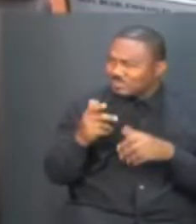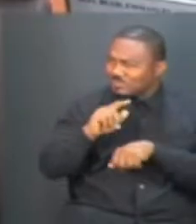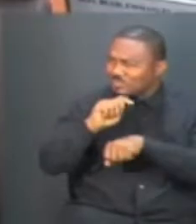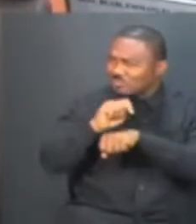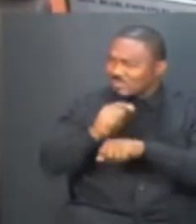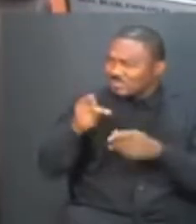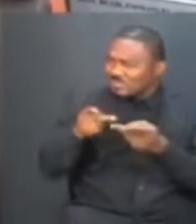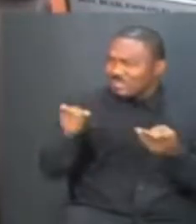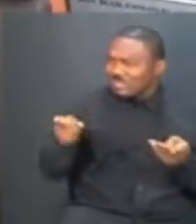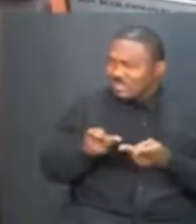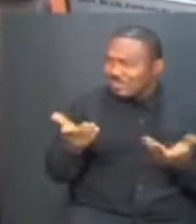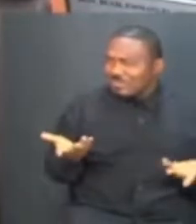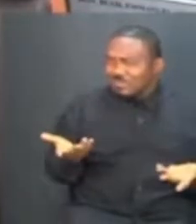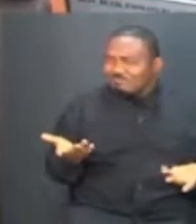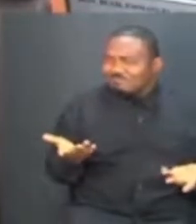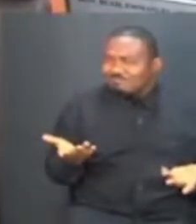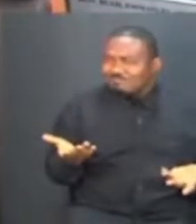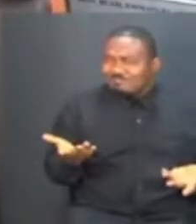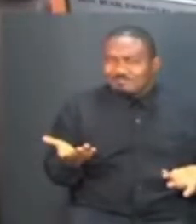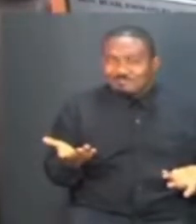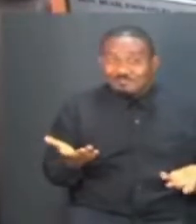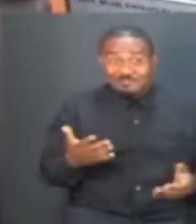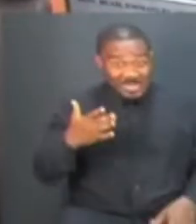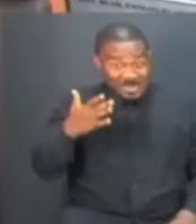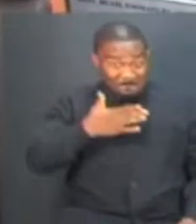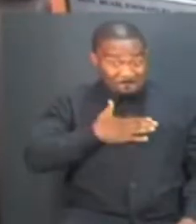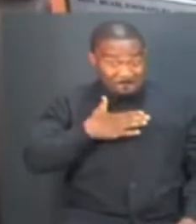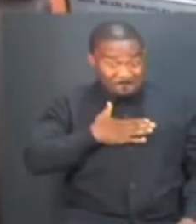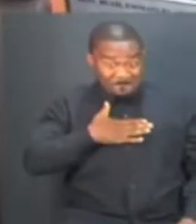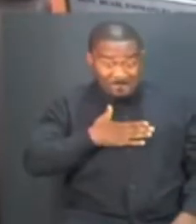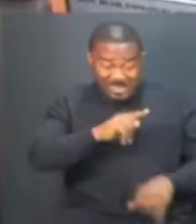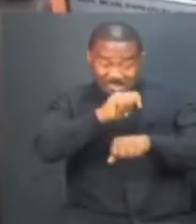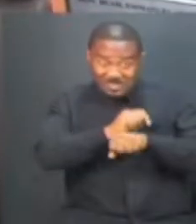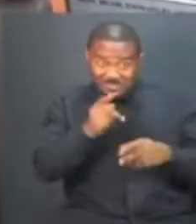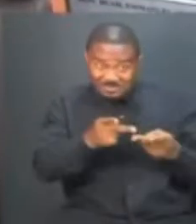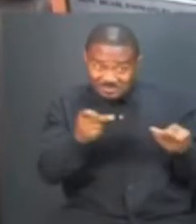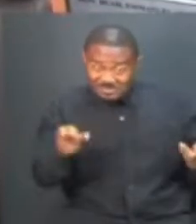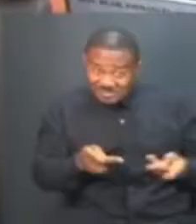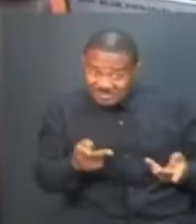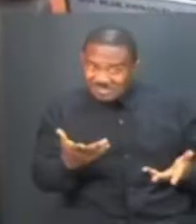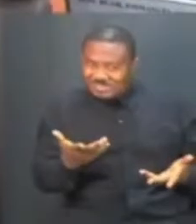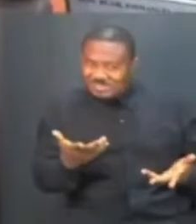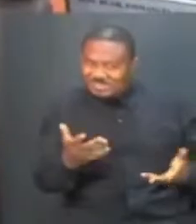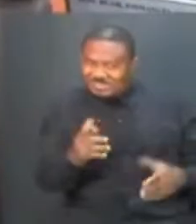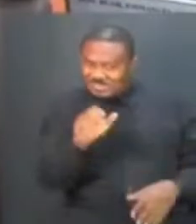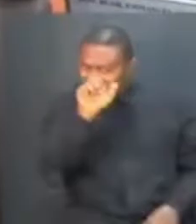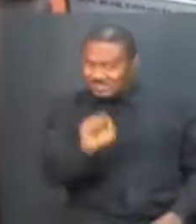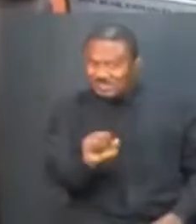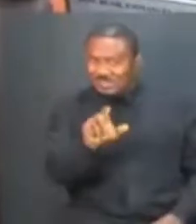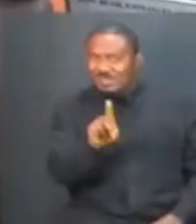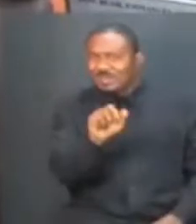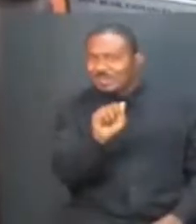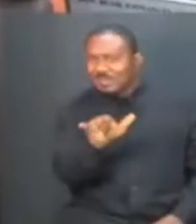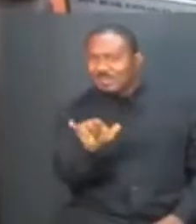No. So you see, in my traditional area, in Tongochanakpe in South Dine, this is how we wear the